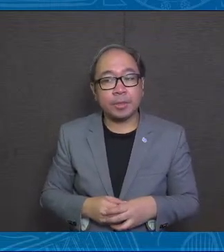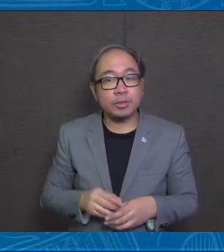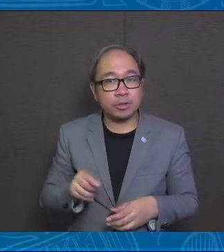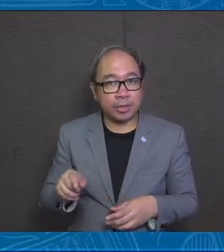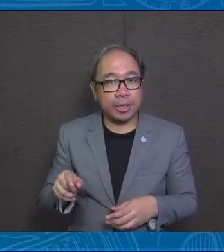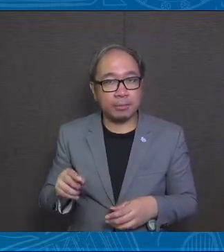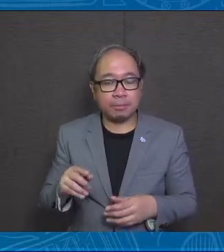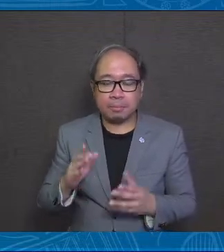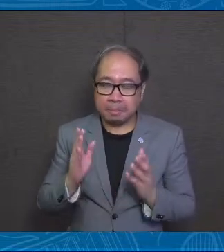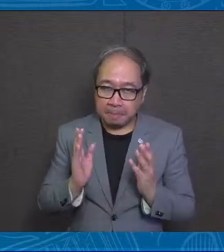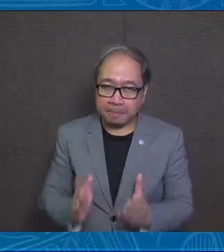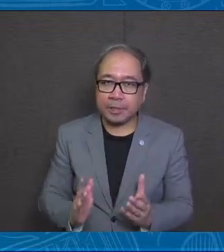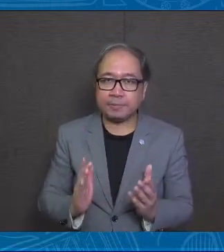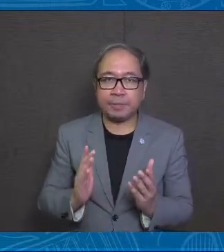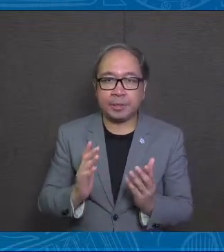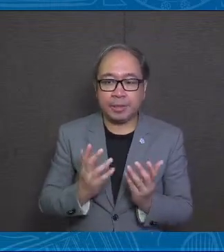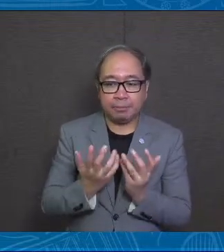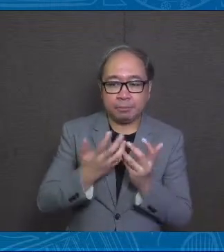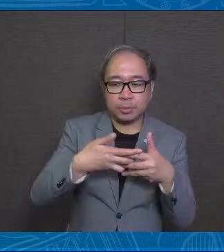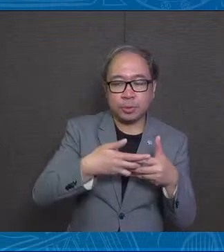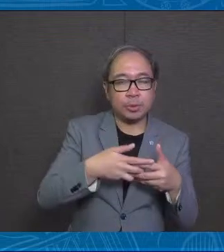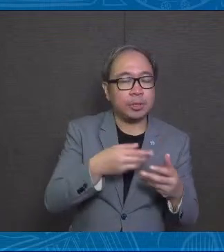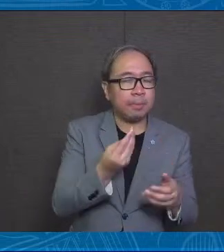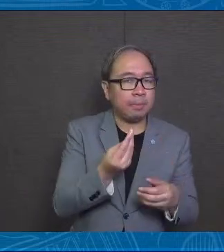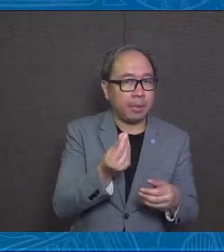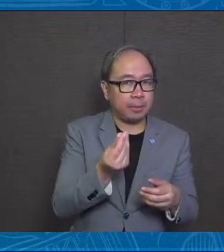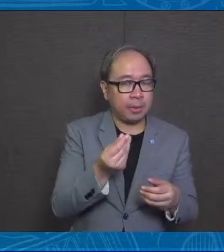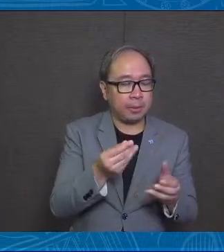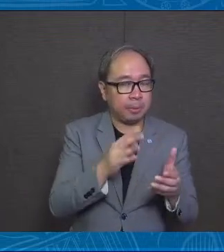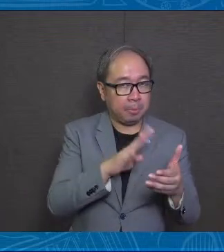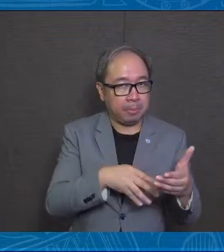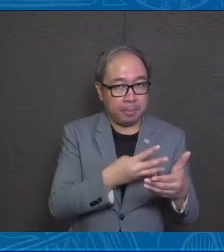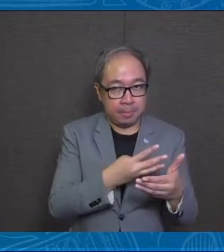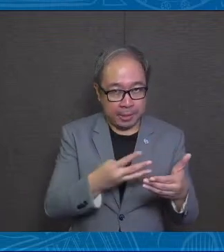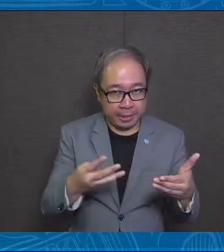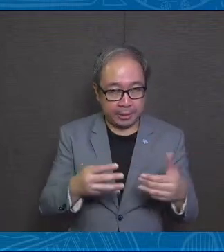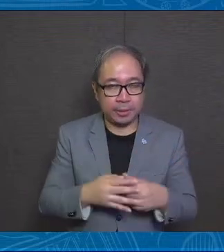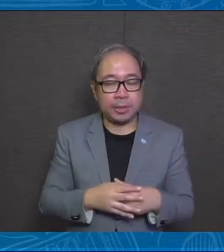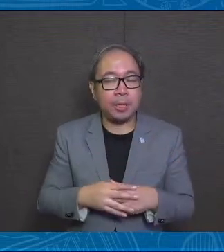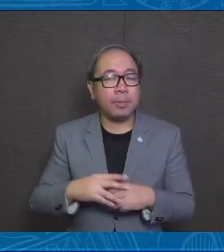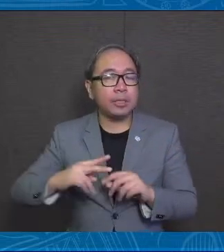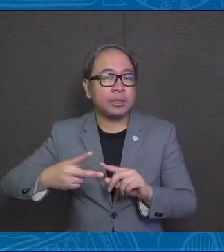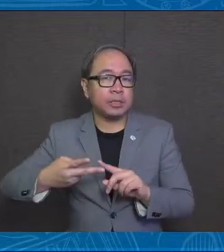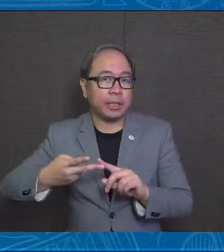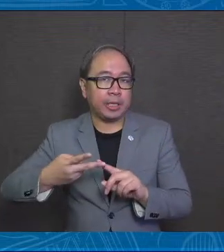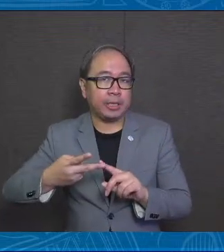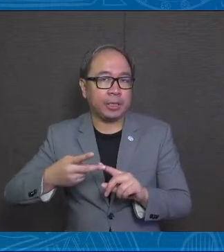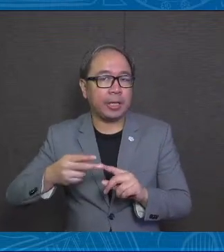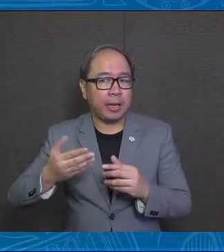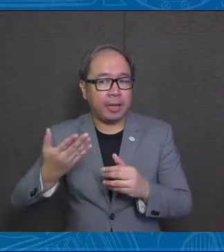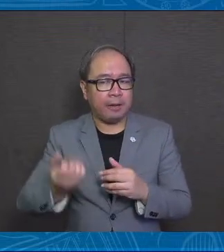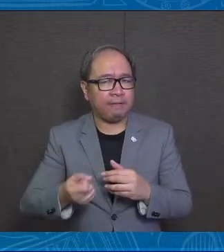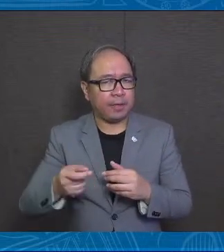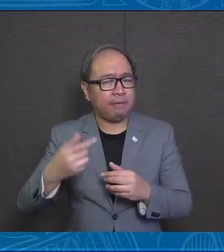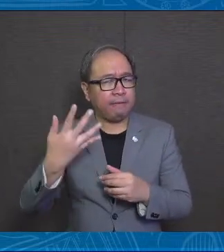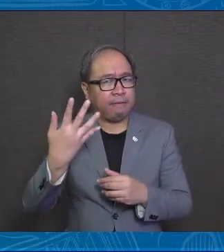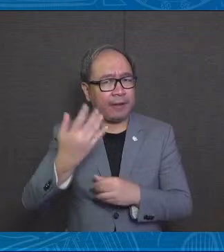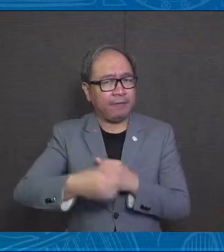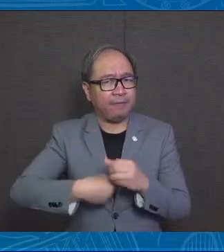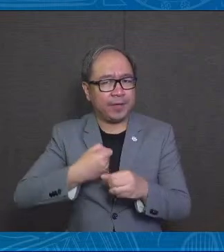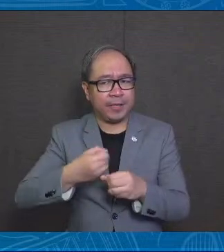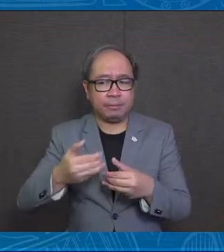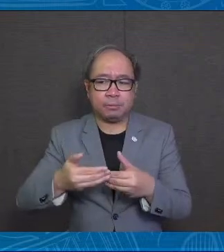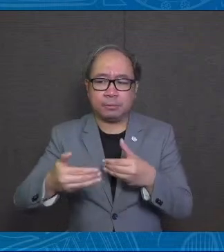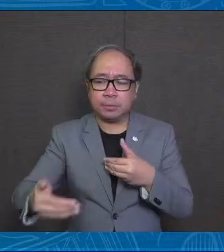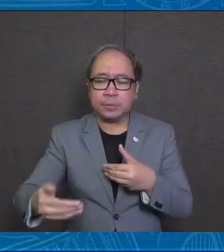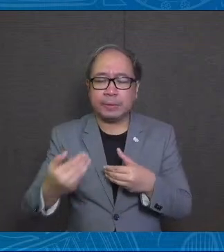planning. And second one I mentioned is the 5-year fiscal planning. So as